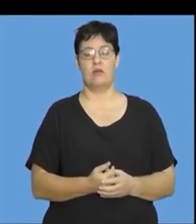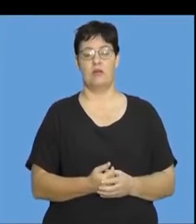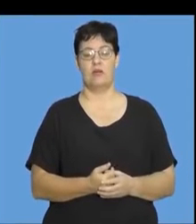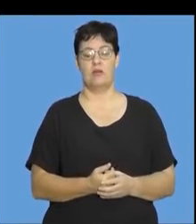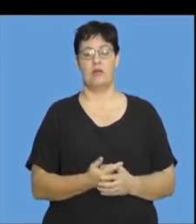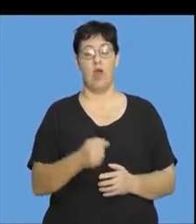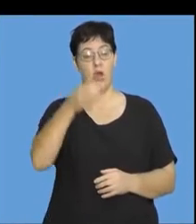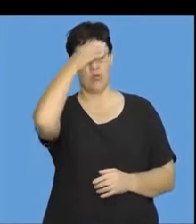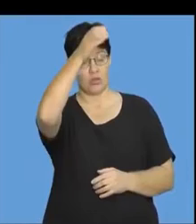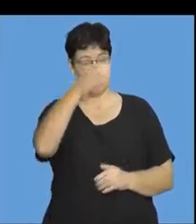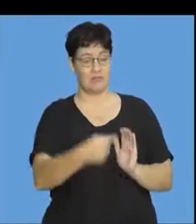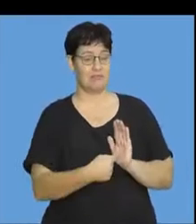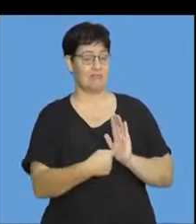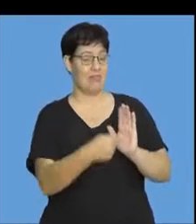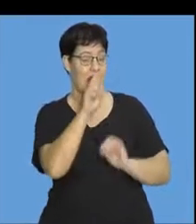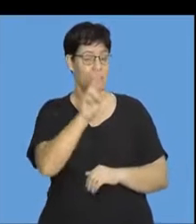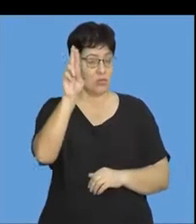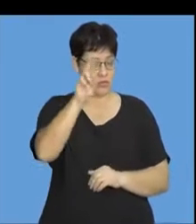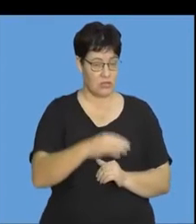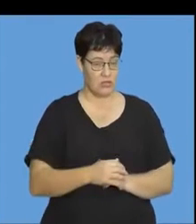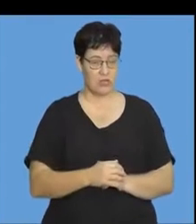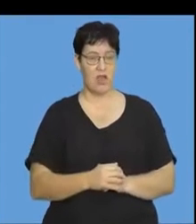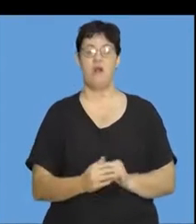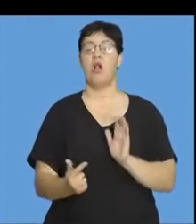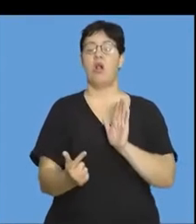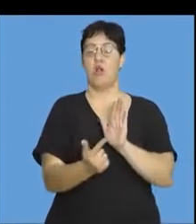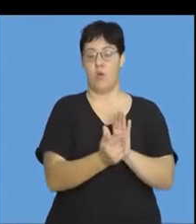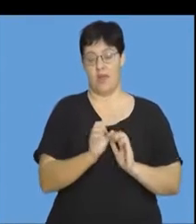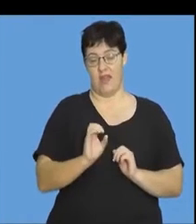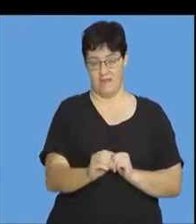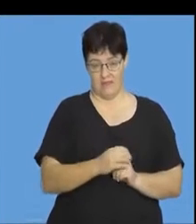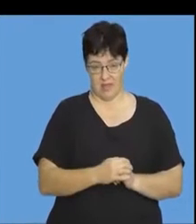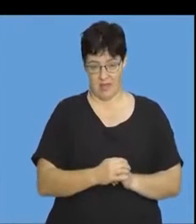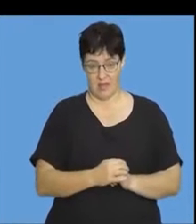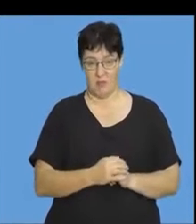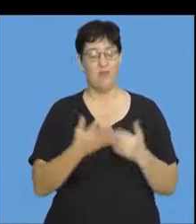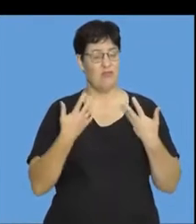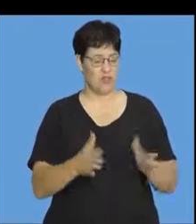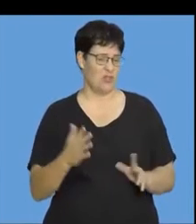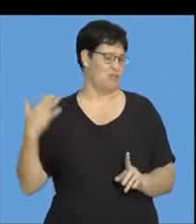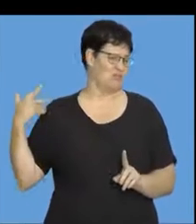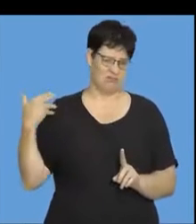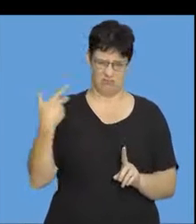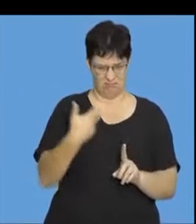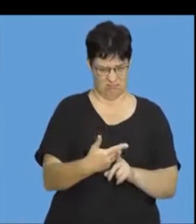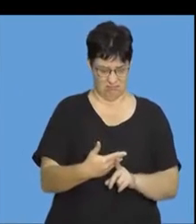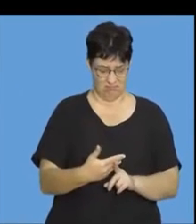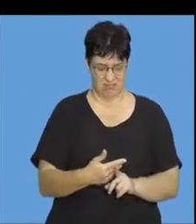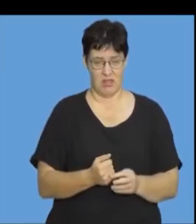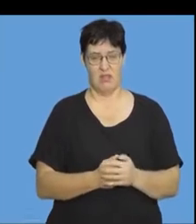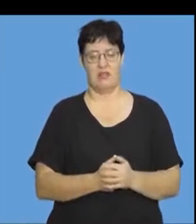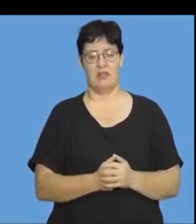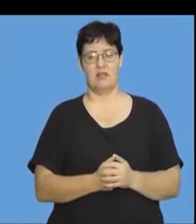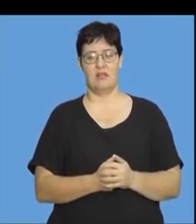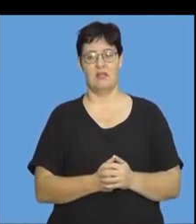our concept of exponents, there's what we call the laws, which you've really been doing from the early grades and all of